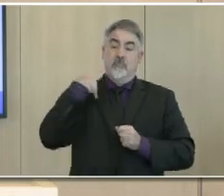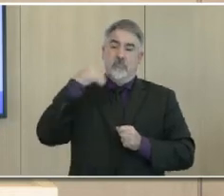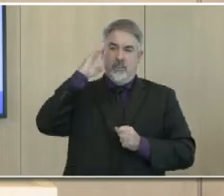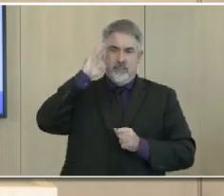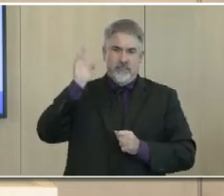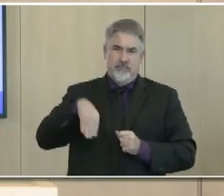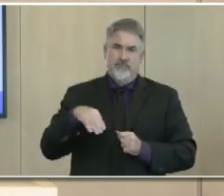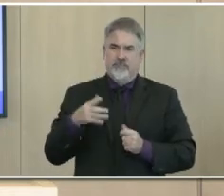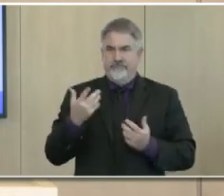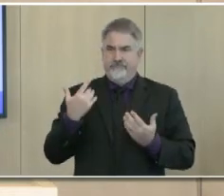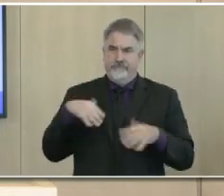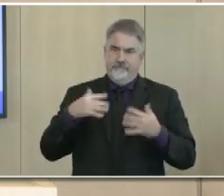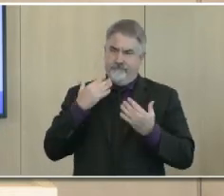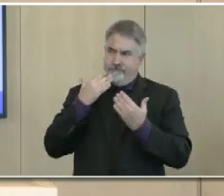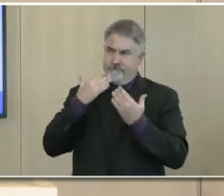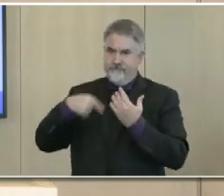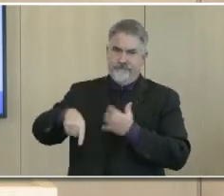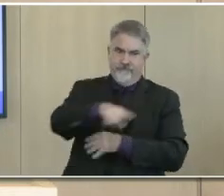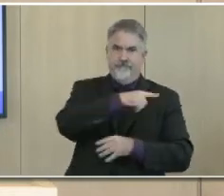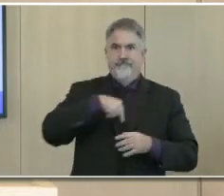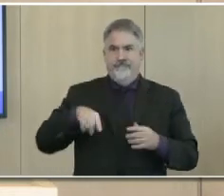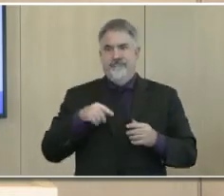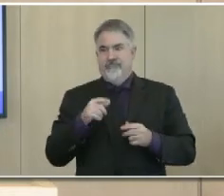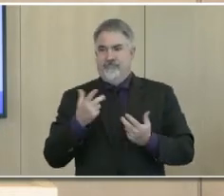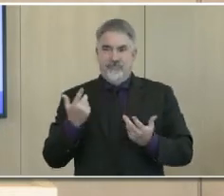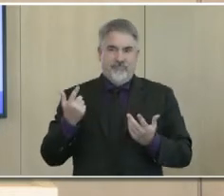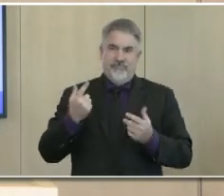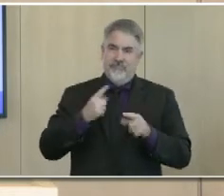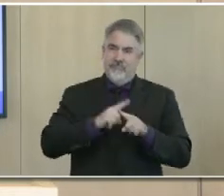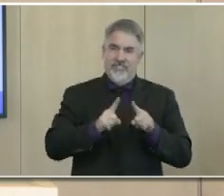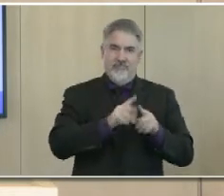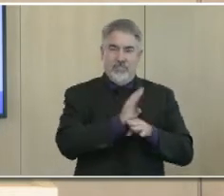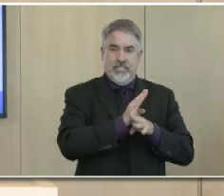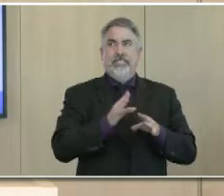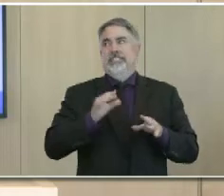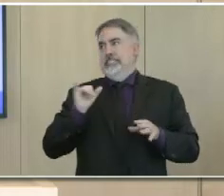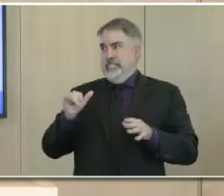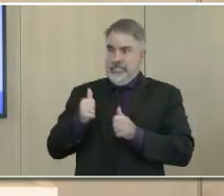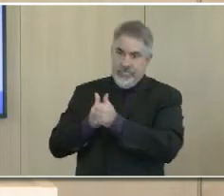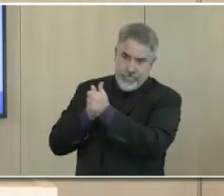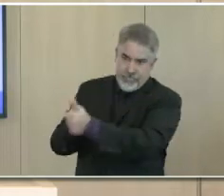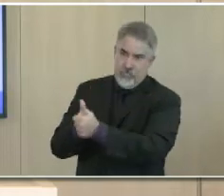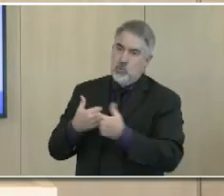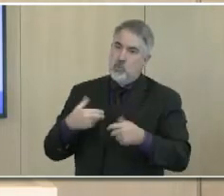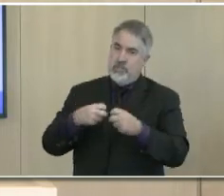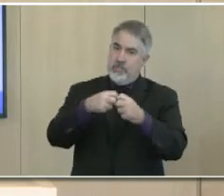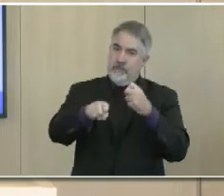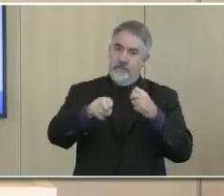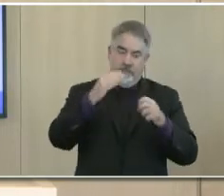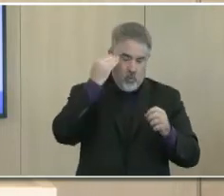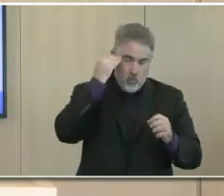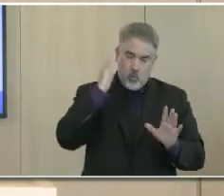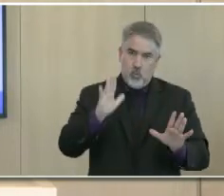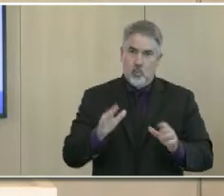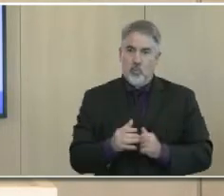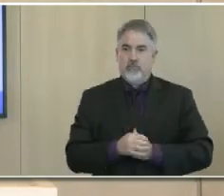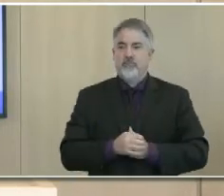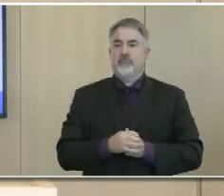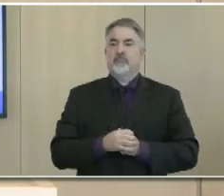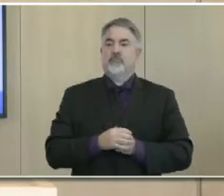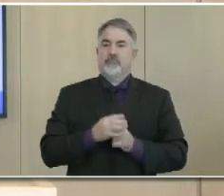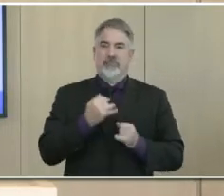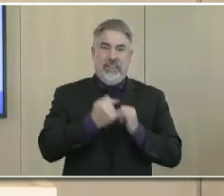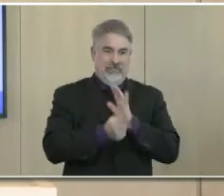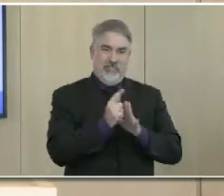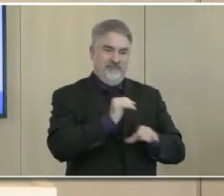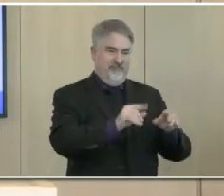Restaurant Association and the other business leaders that stepped up and said, we know that it is quick, we know that it is something different, but we want to be a